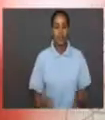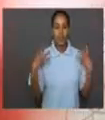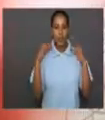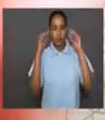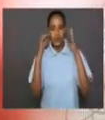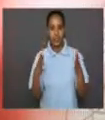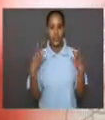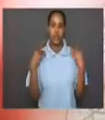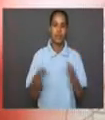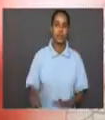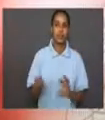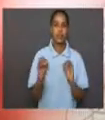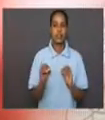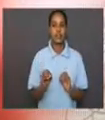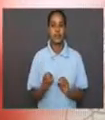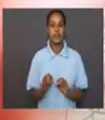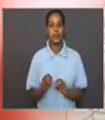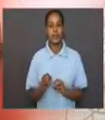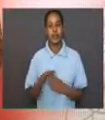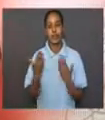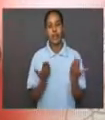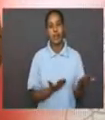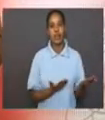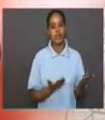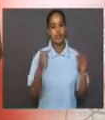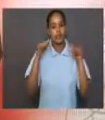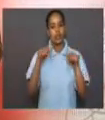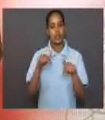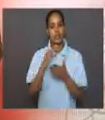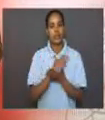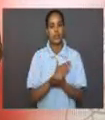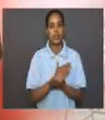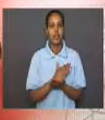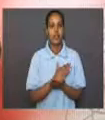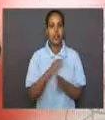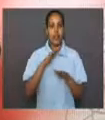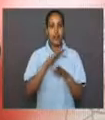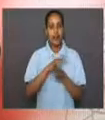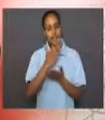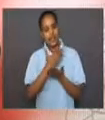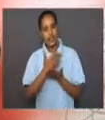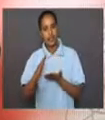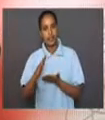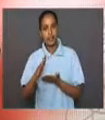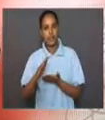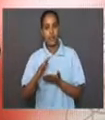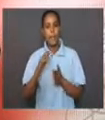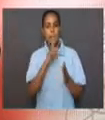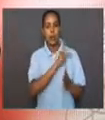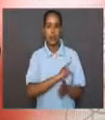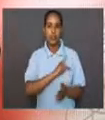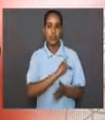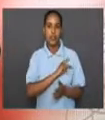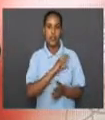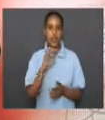Hello, teacher. Hello, students. Welcome to today's lesson on the extraction,